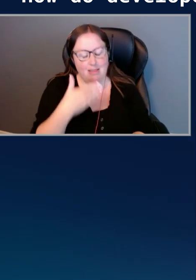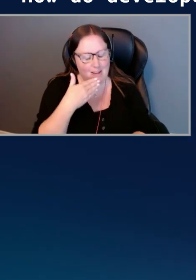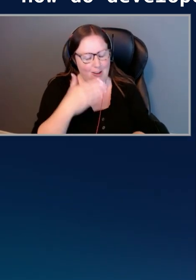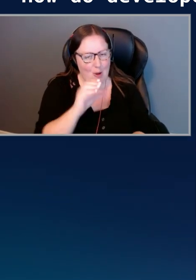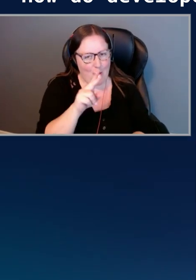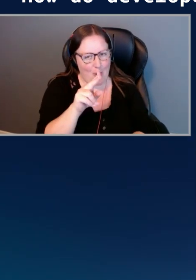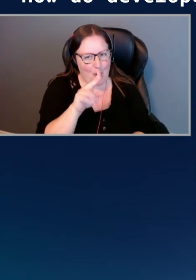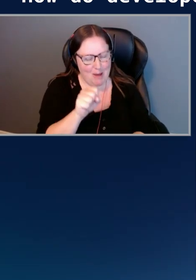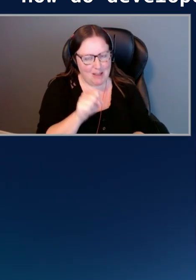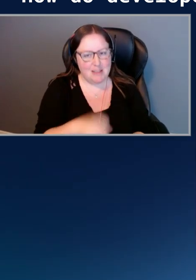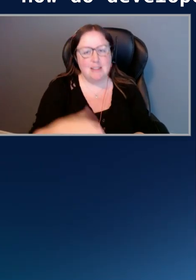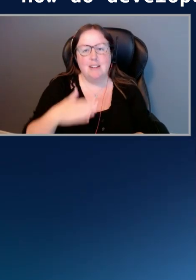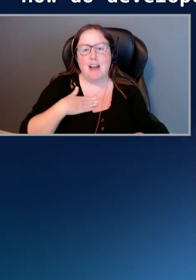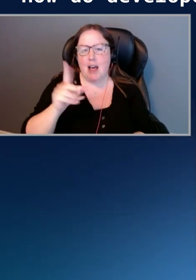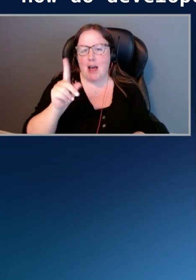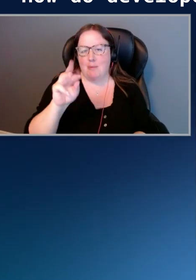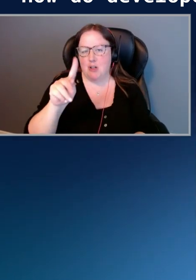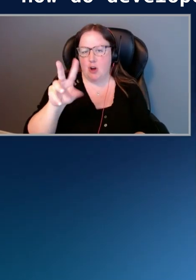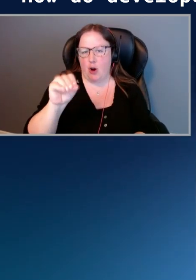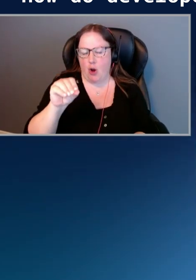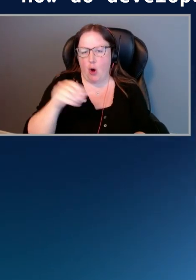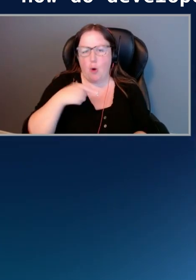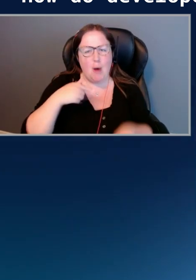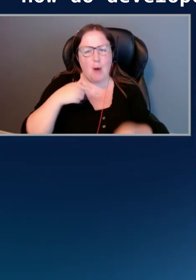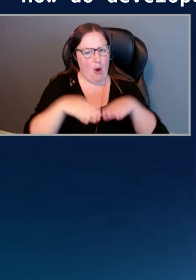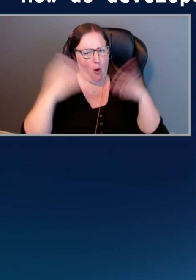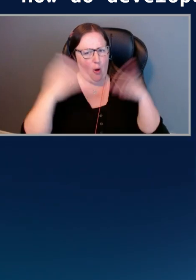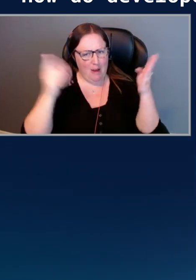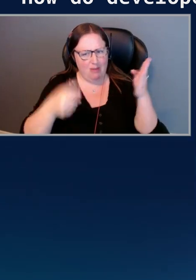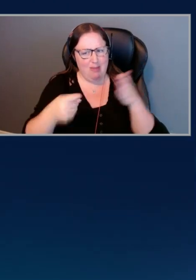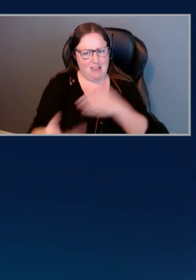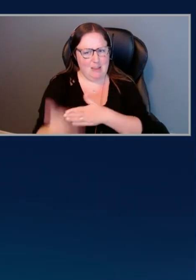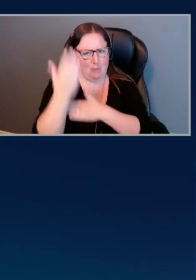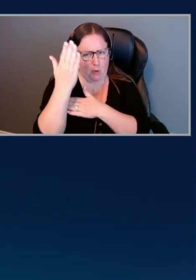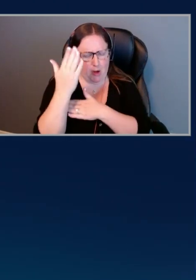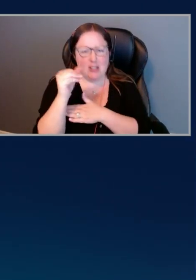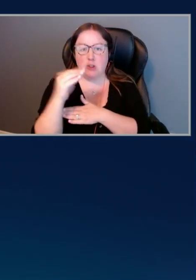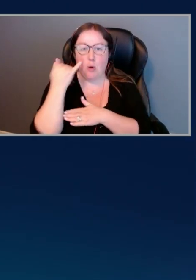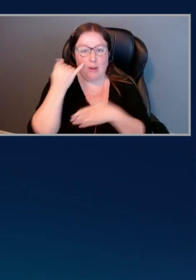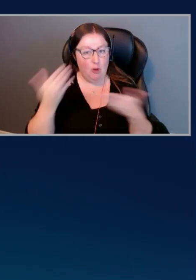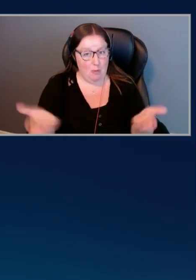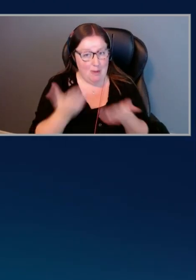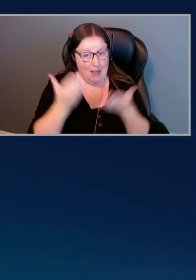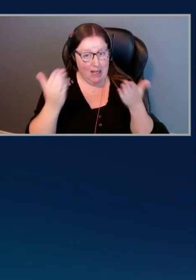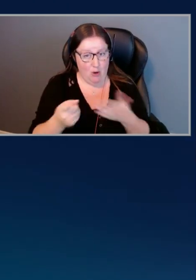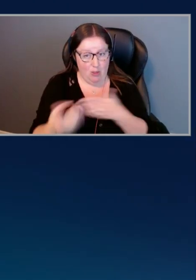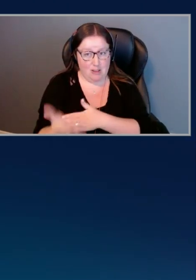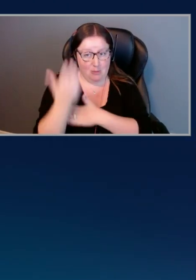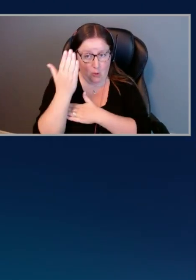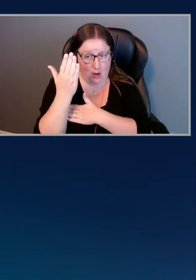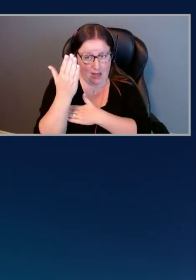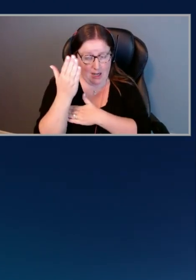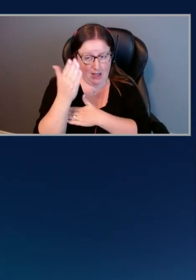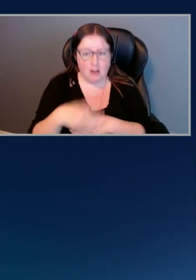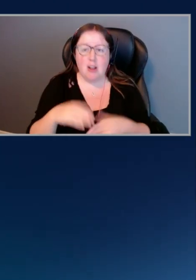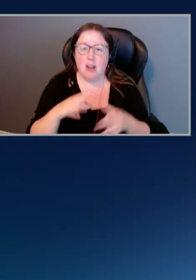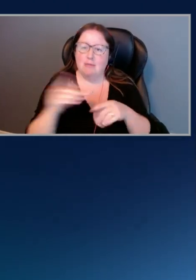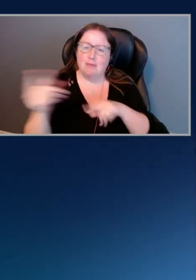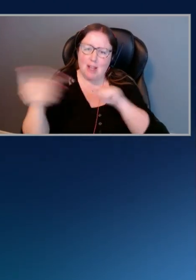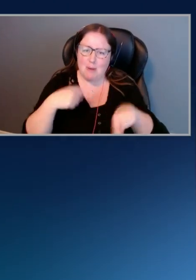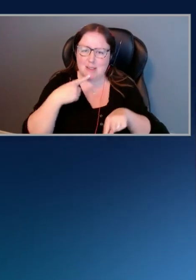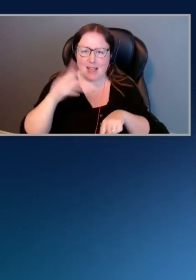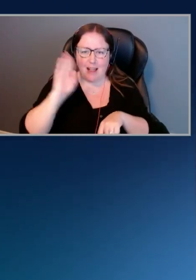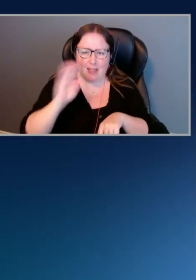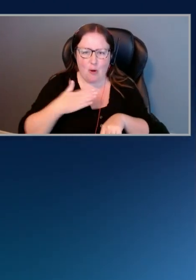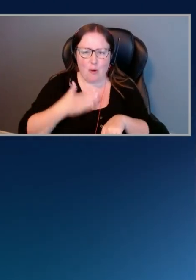my friends, my name is Darko. I actually opened up the show this morning, so if you've been here during the morning, do come and say hello in the chat. So my